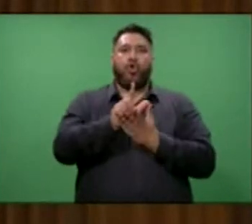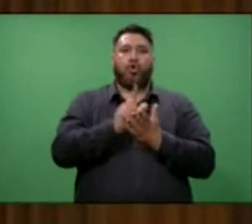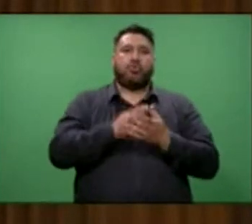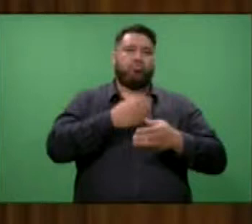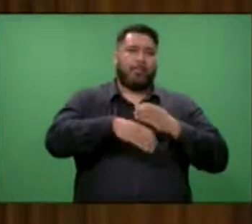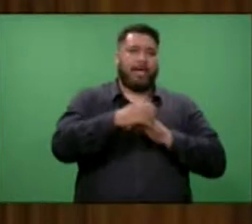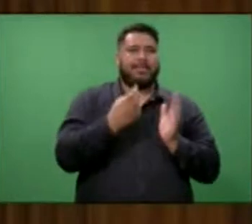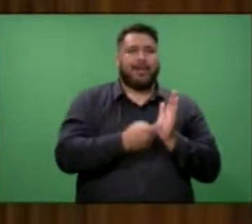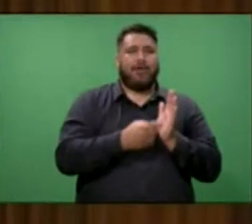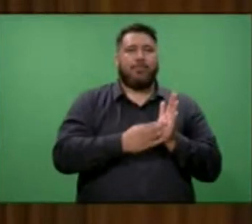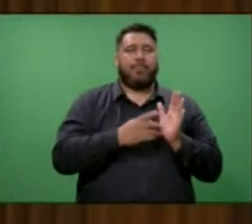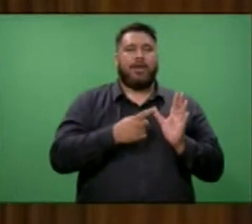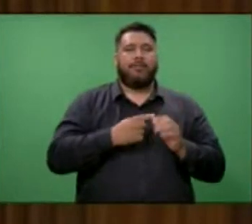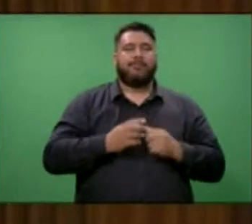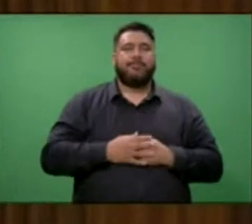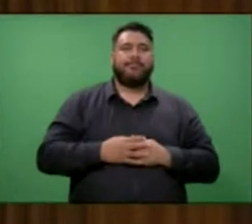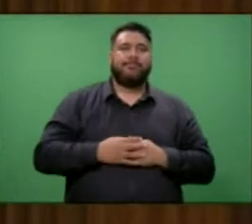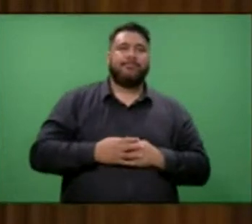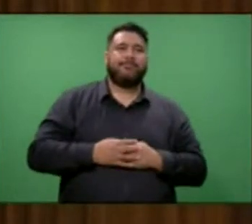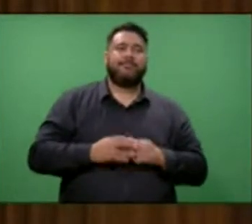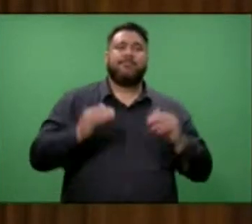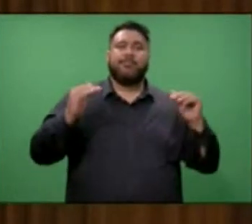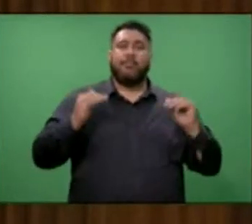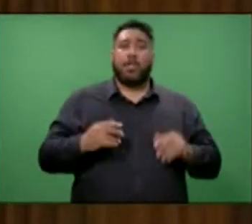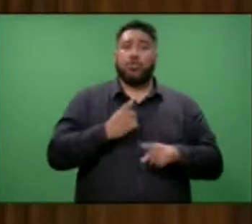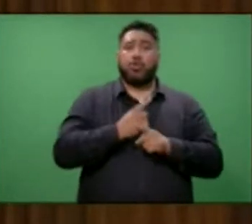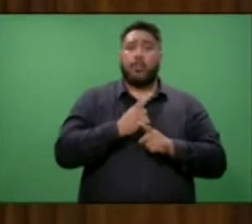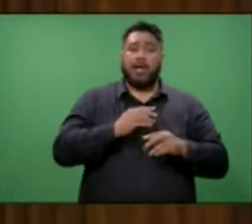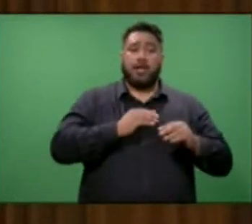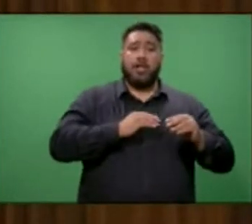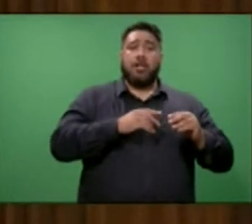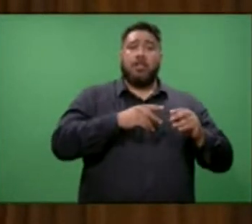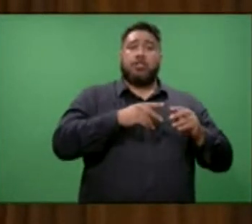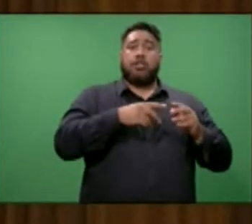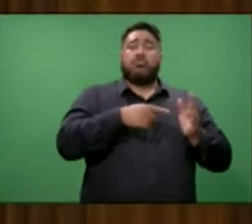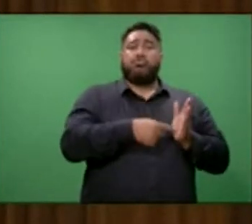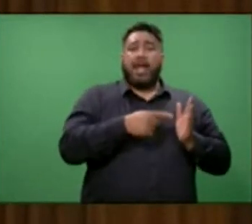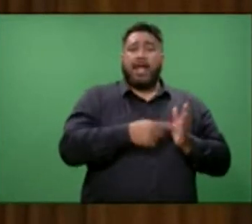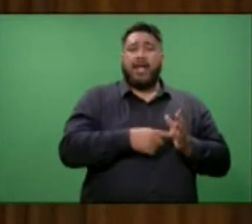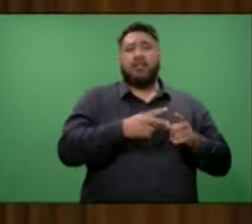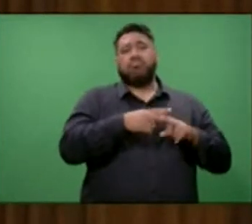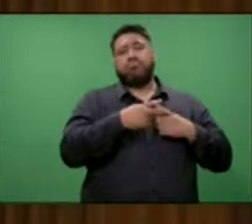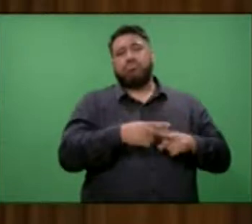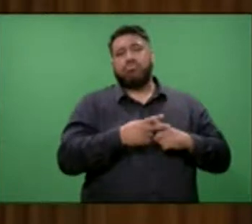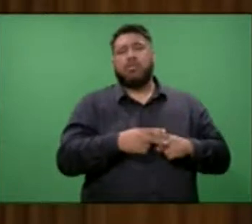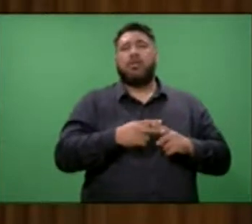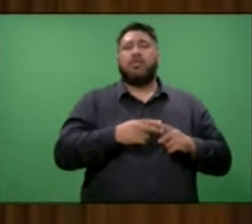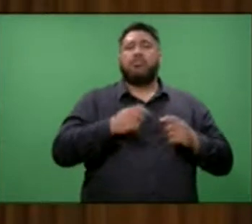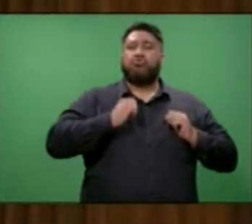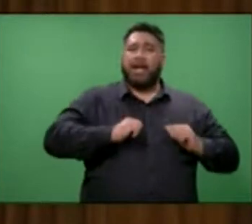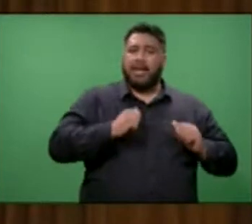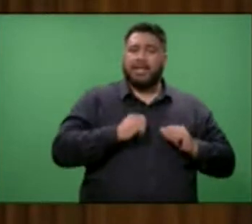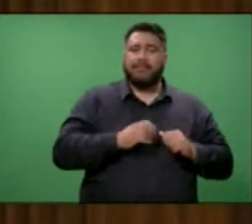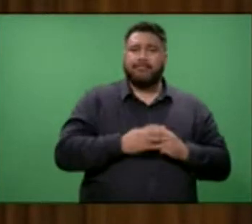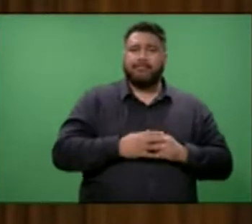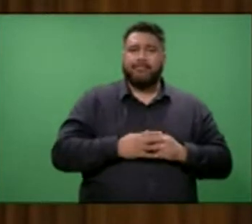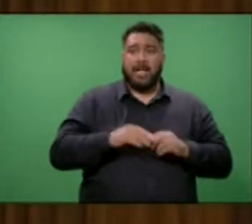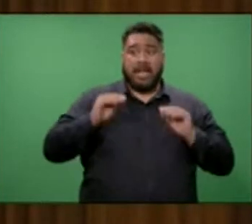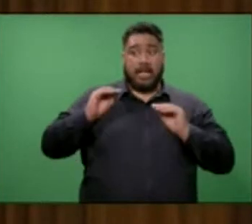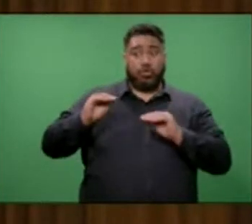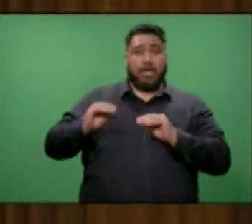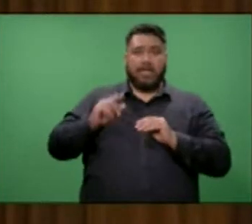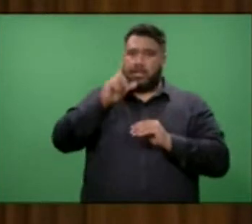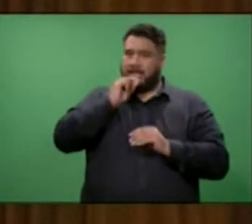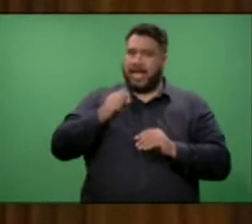Also vital to the recovery is our investment in trades training and apprenticeships. Education is the greatest enabler in our